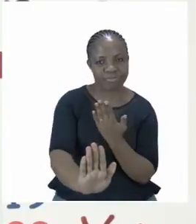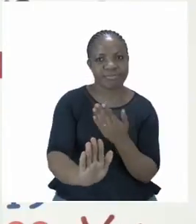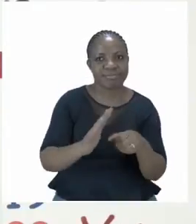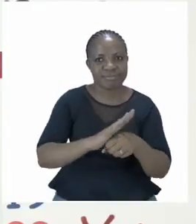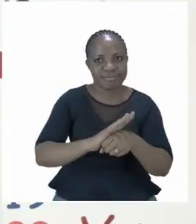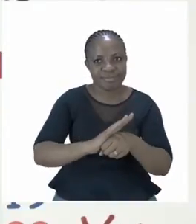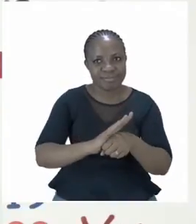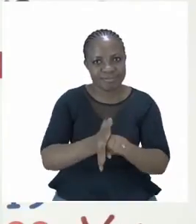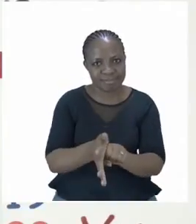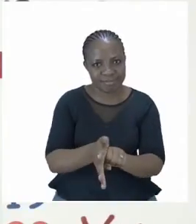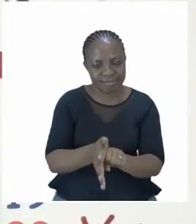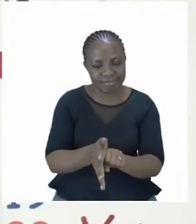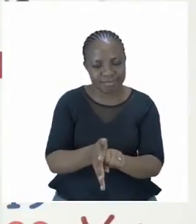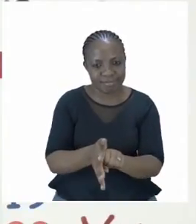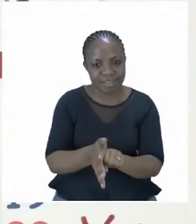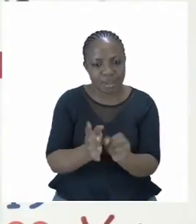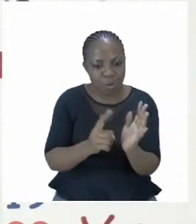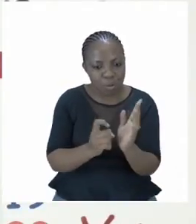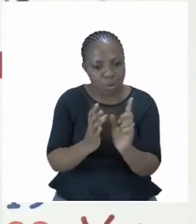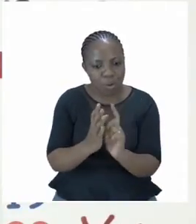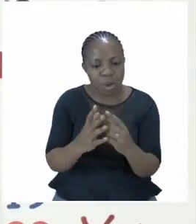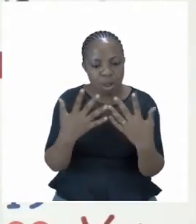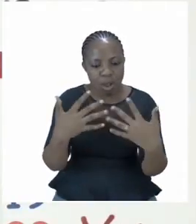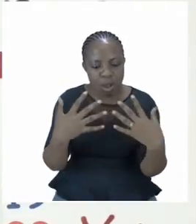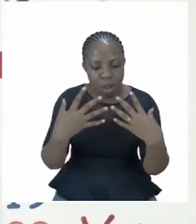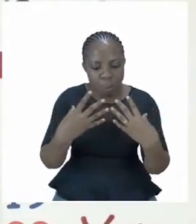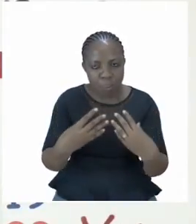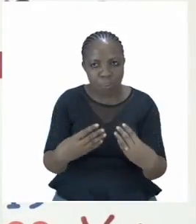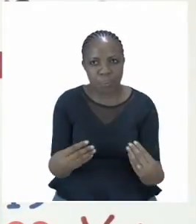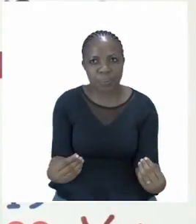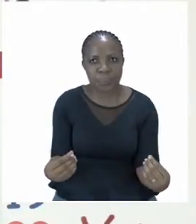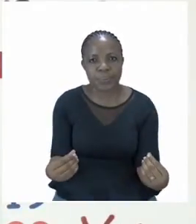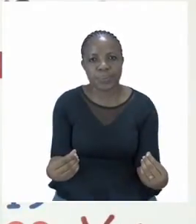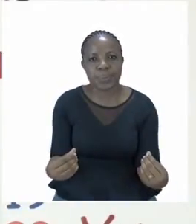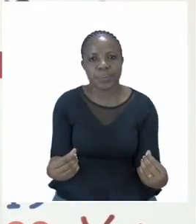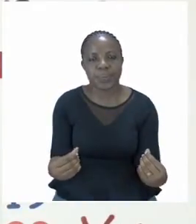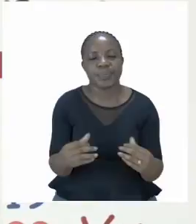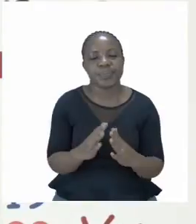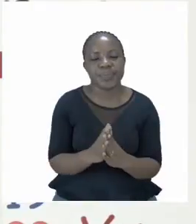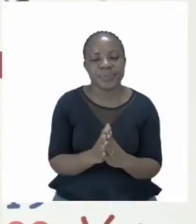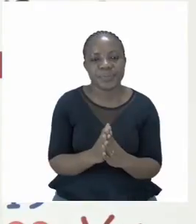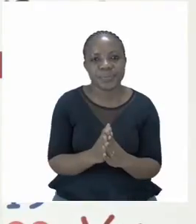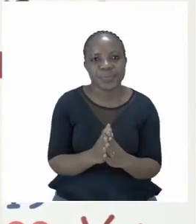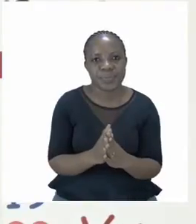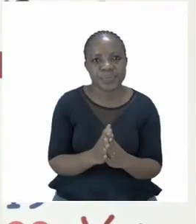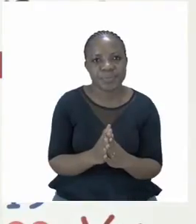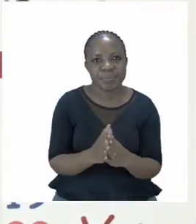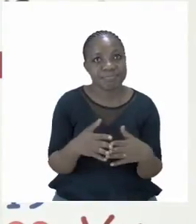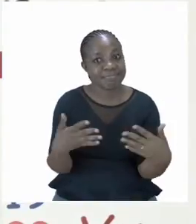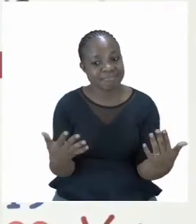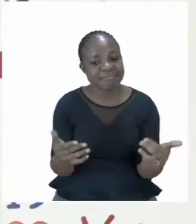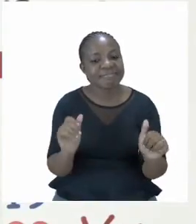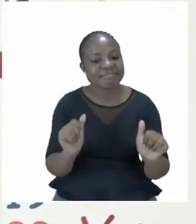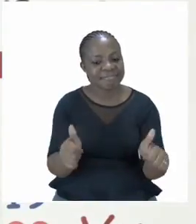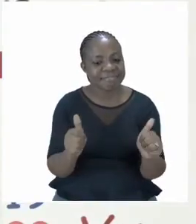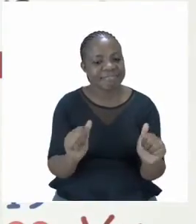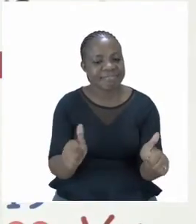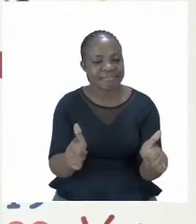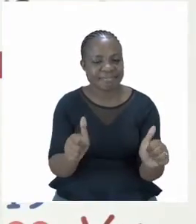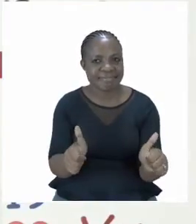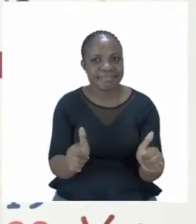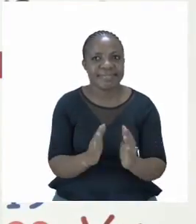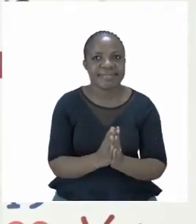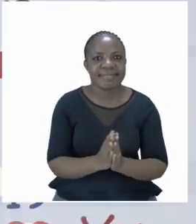sure your hands are dry before you touch anything else. Well done.